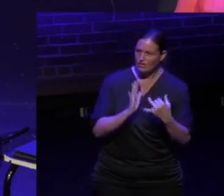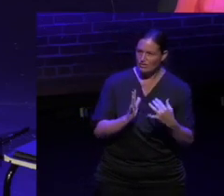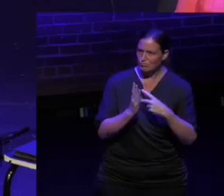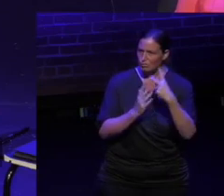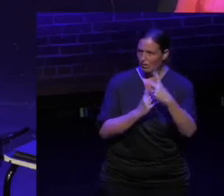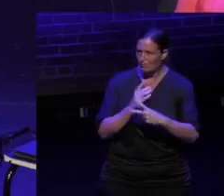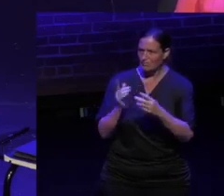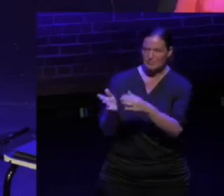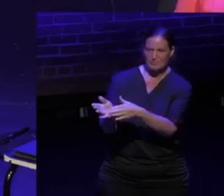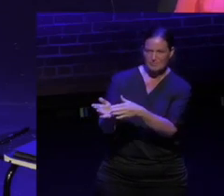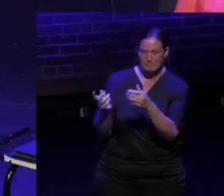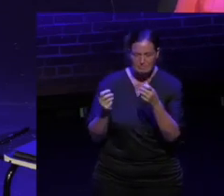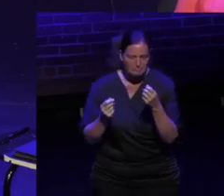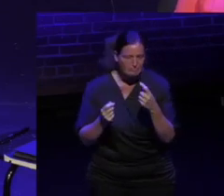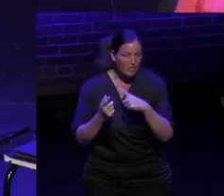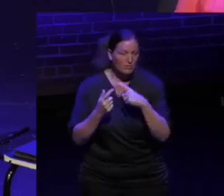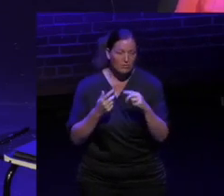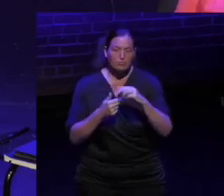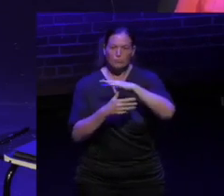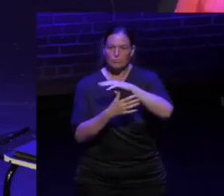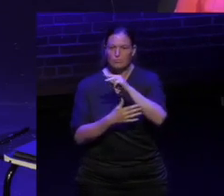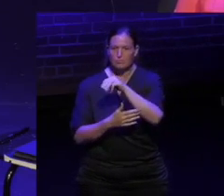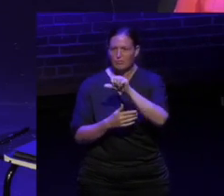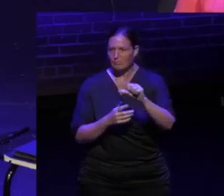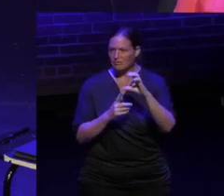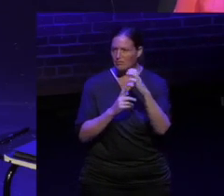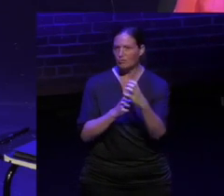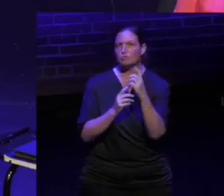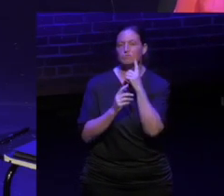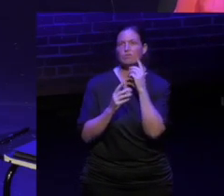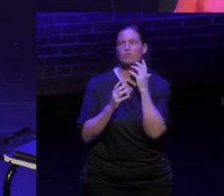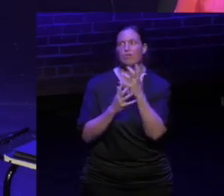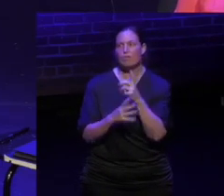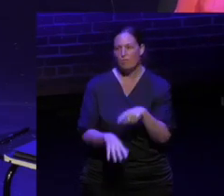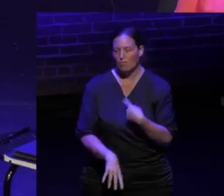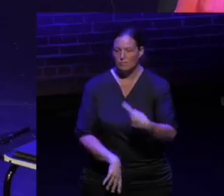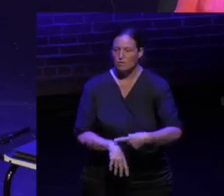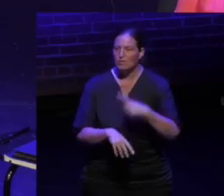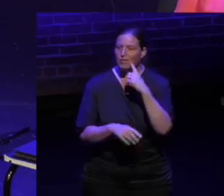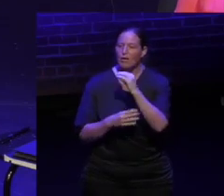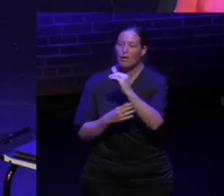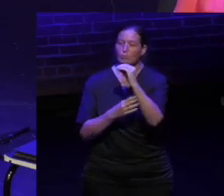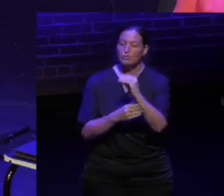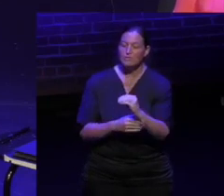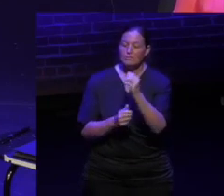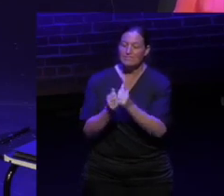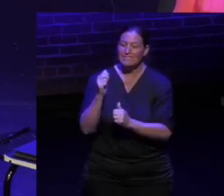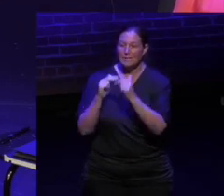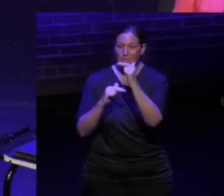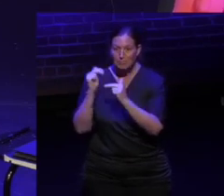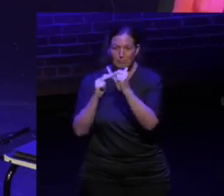of you have worked on this. This has been a priority of Mass Cultural Council for a long time. Think about if a percent of every public building,